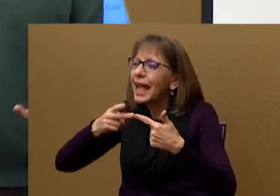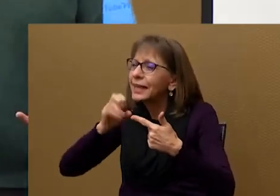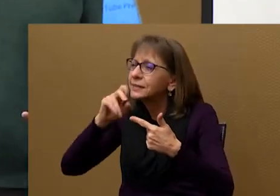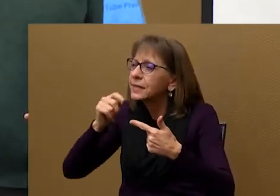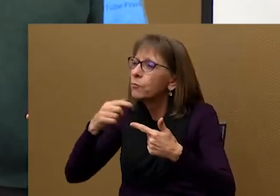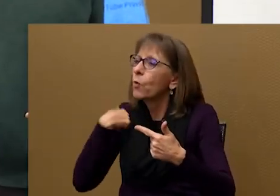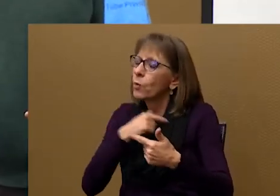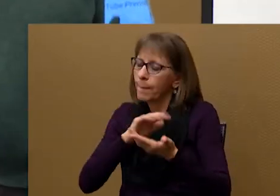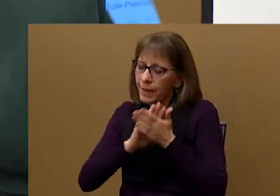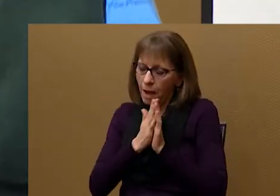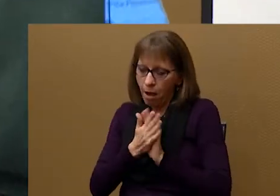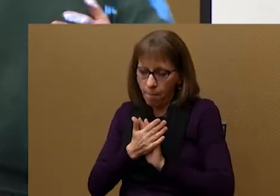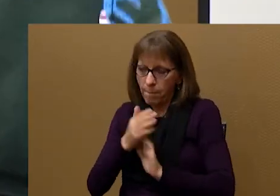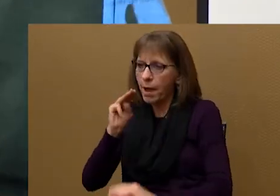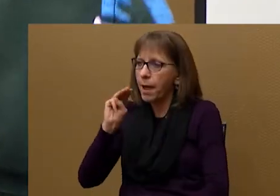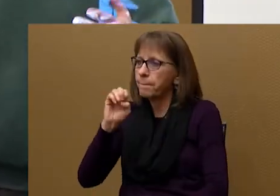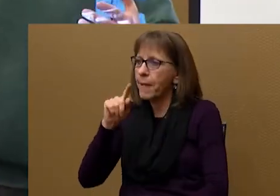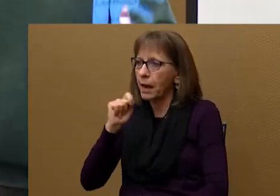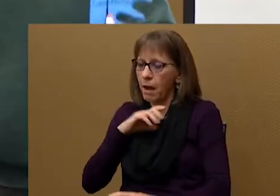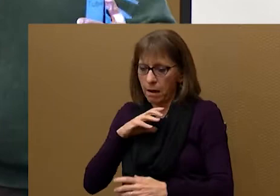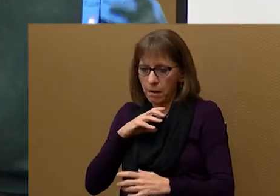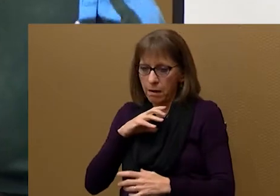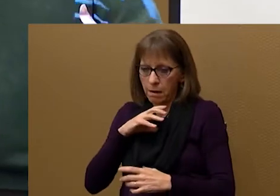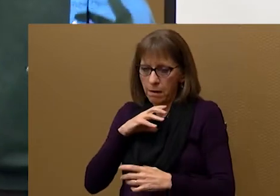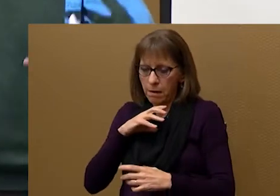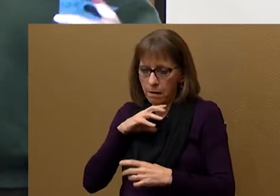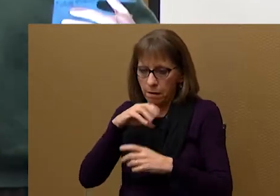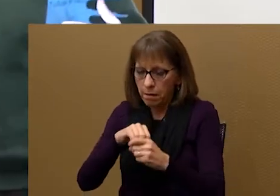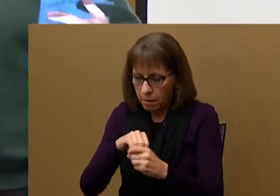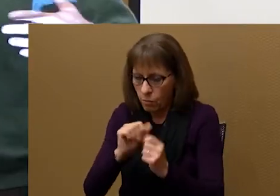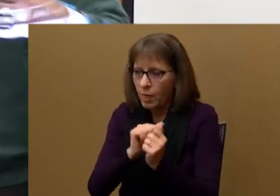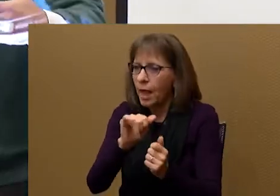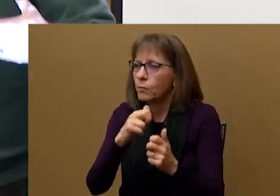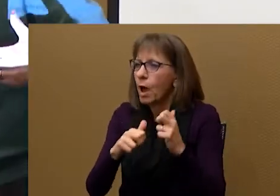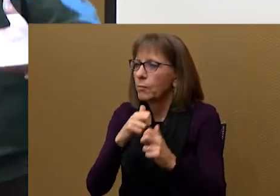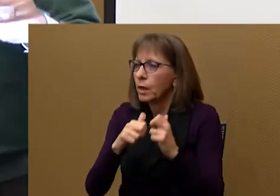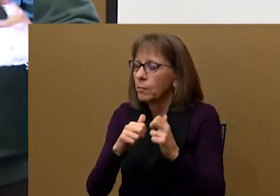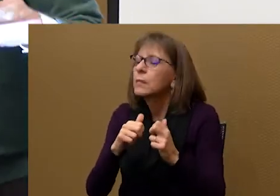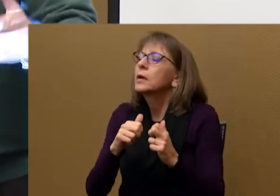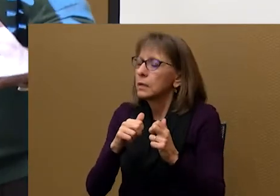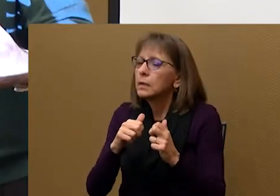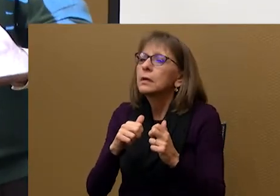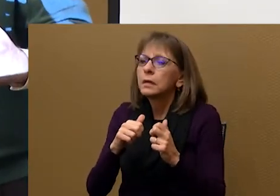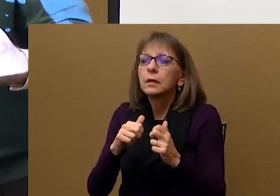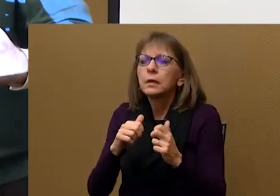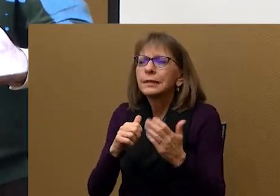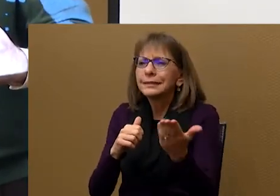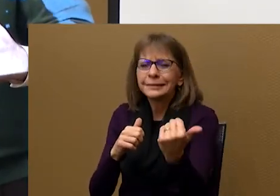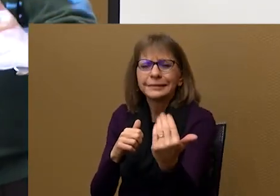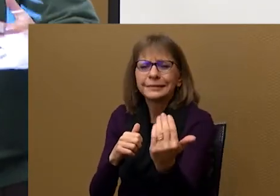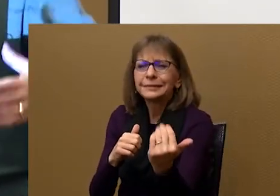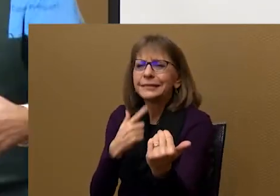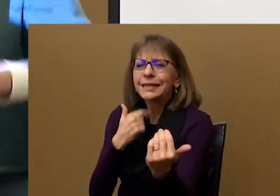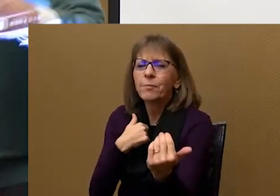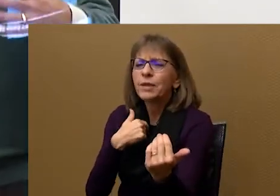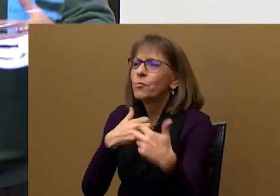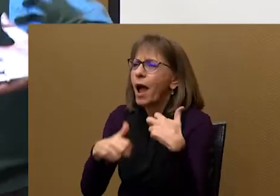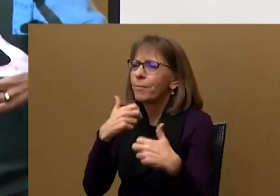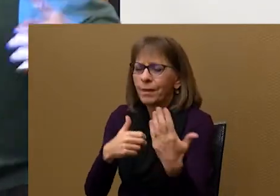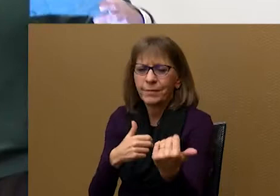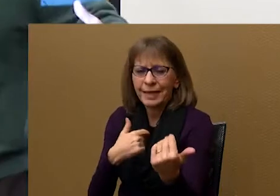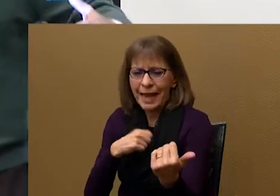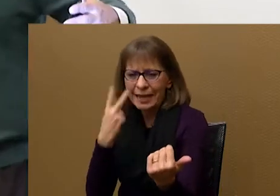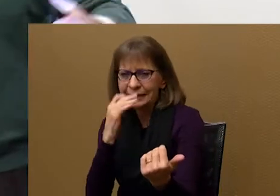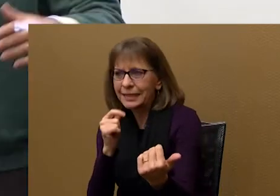the problem? Can we get the person to see there's an issue, there's a problem? Can we see